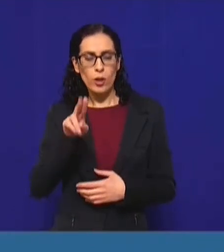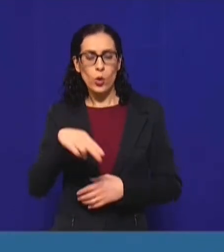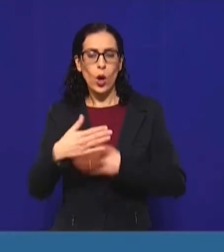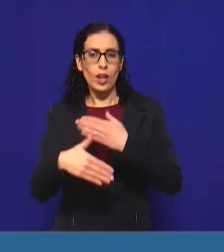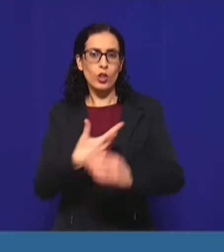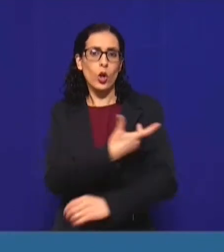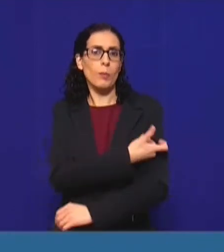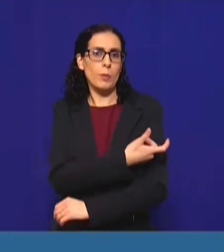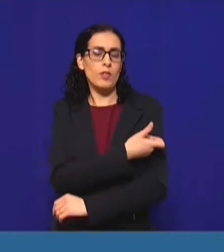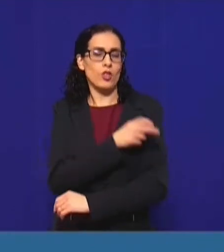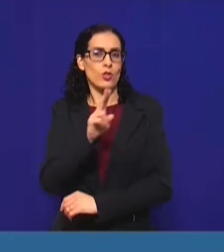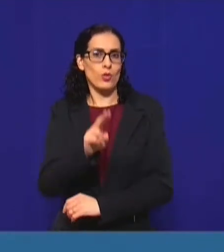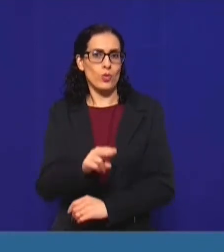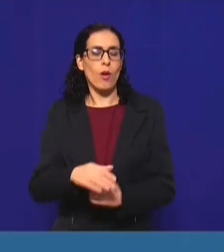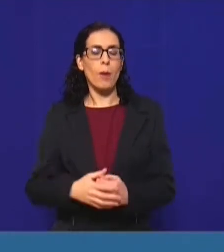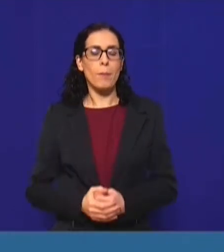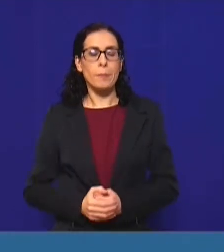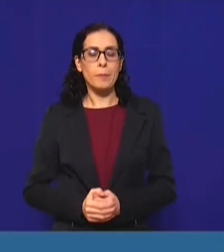ħafna.